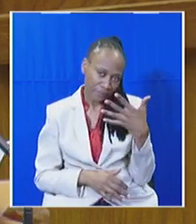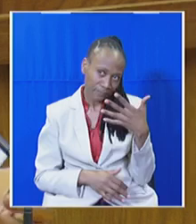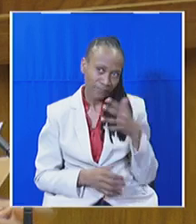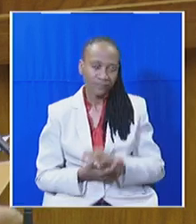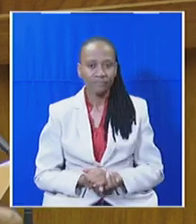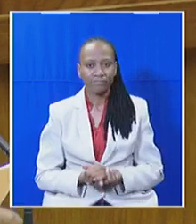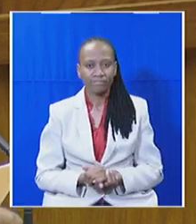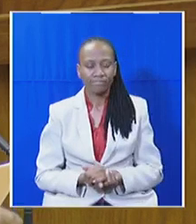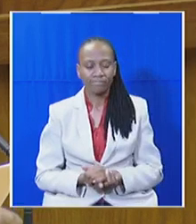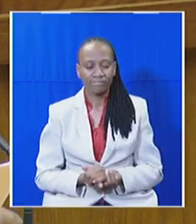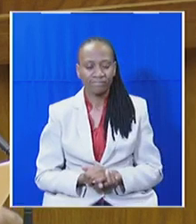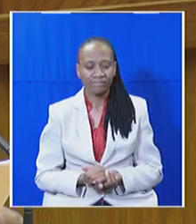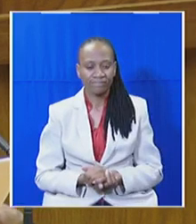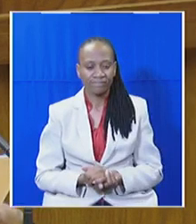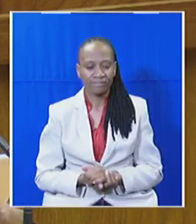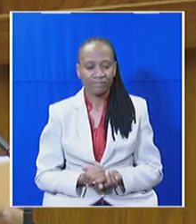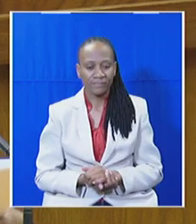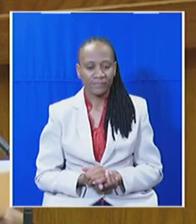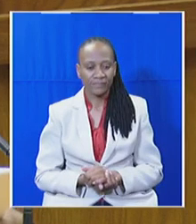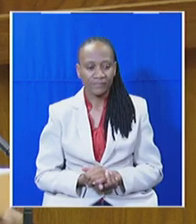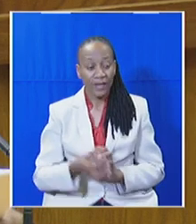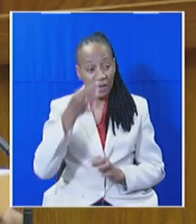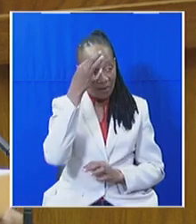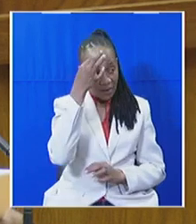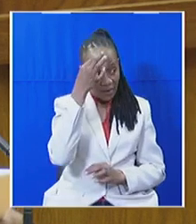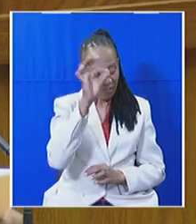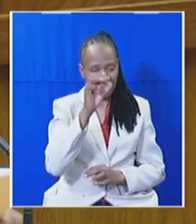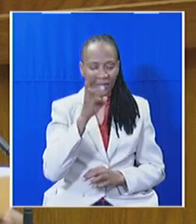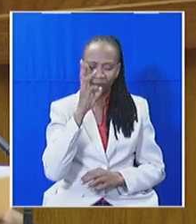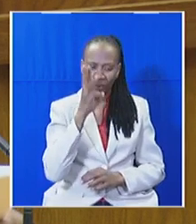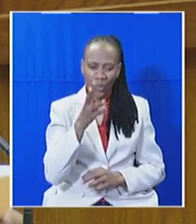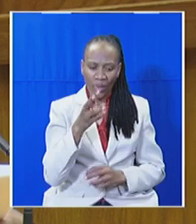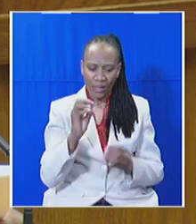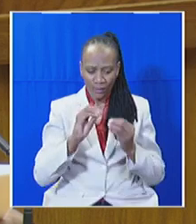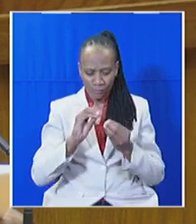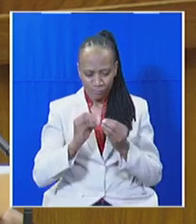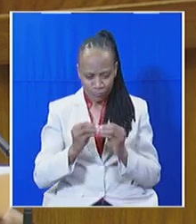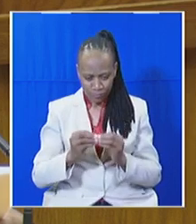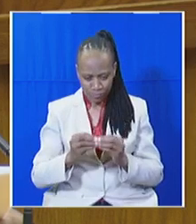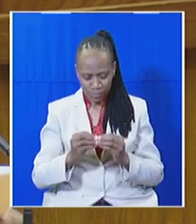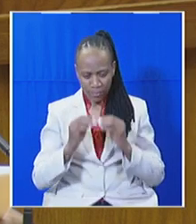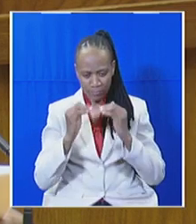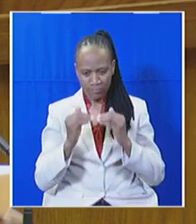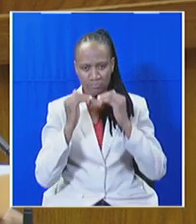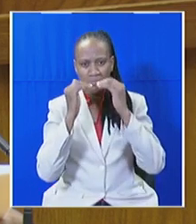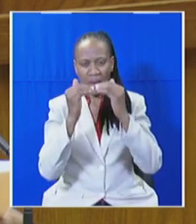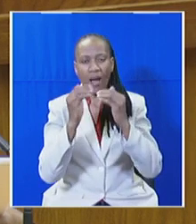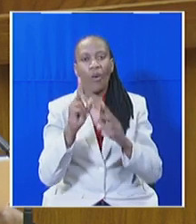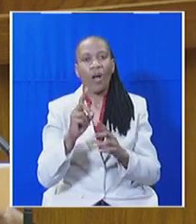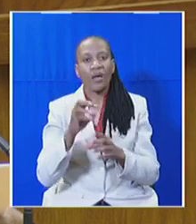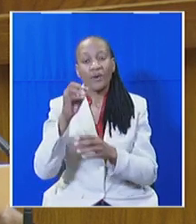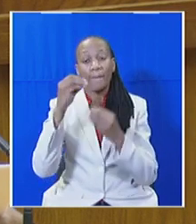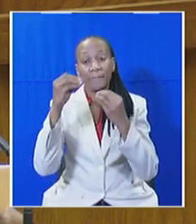Government is also committed to improve the investment climate